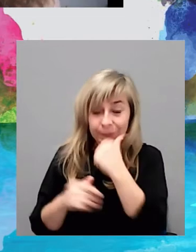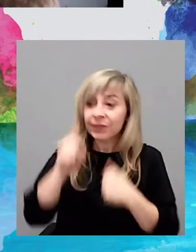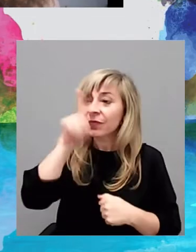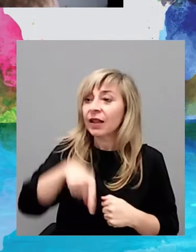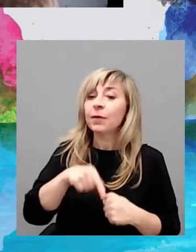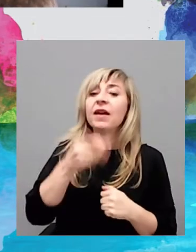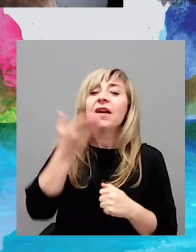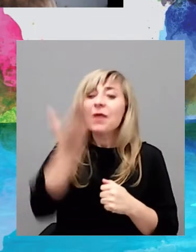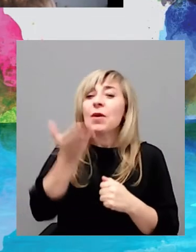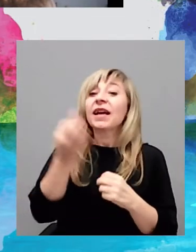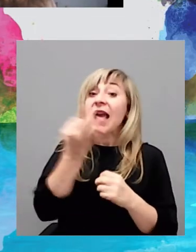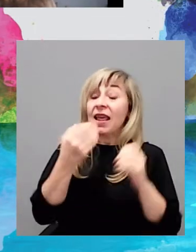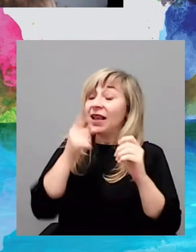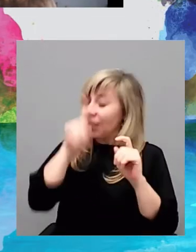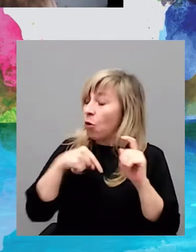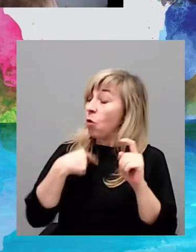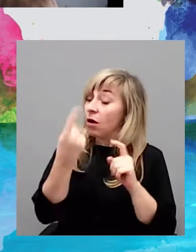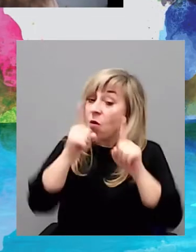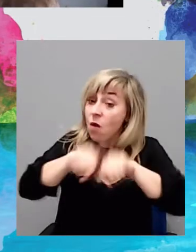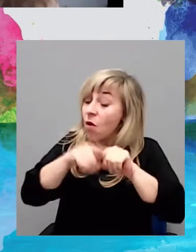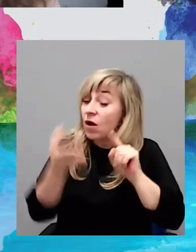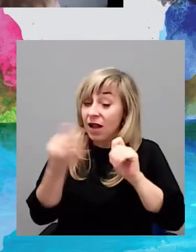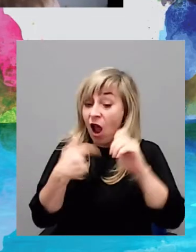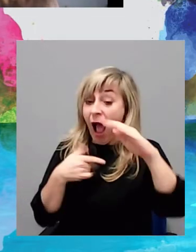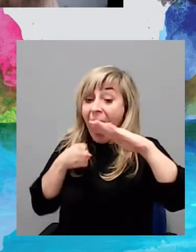And I always say, to being accessible